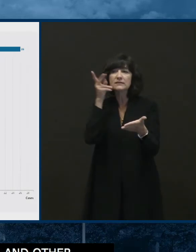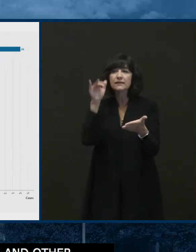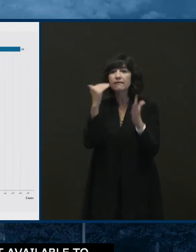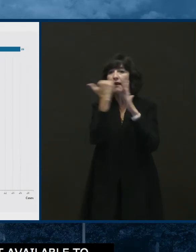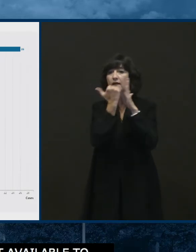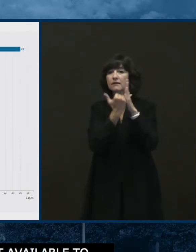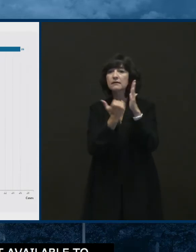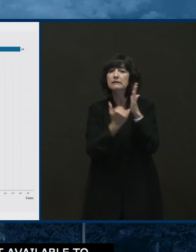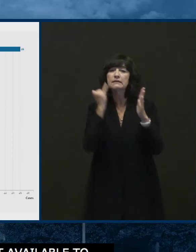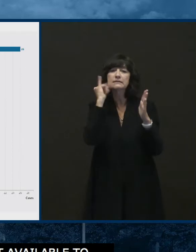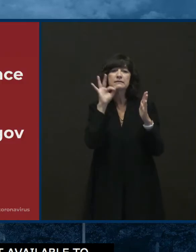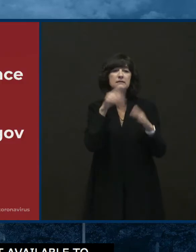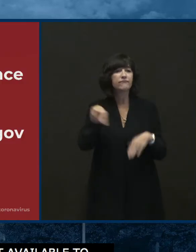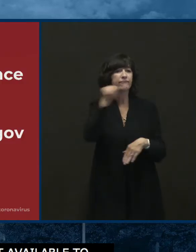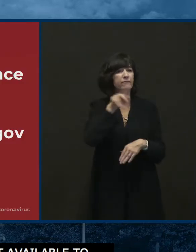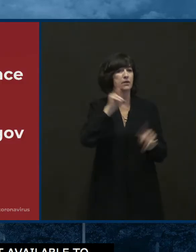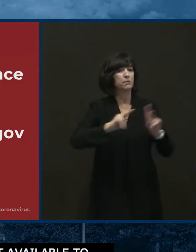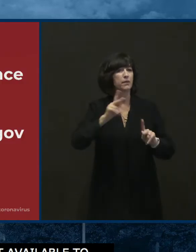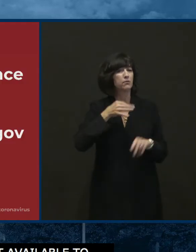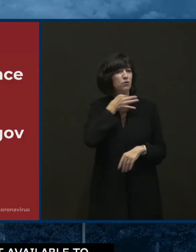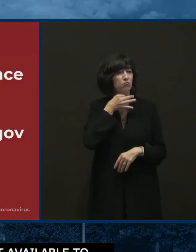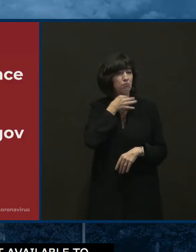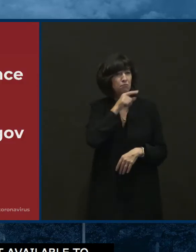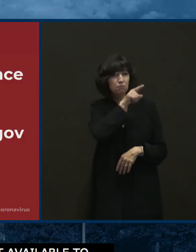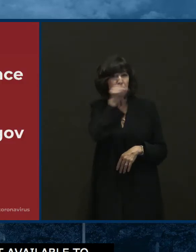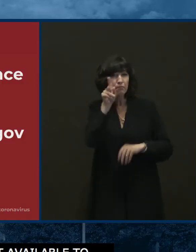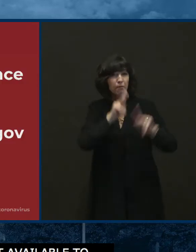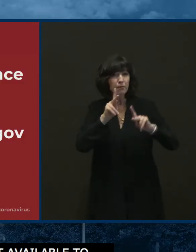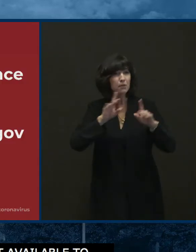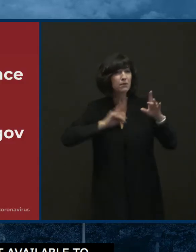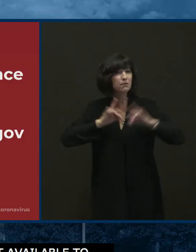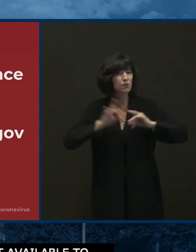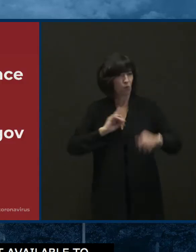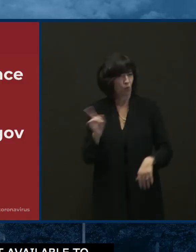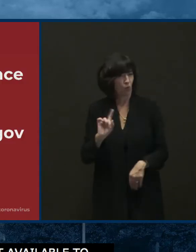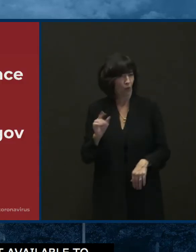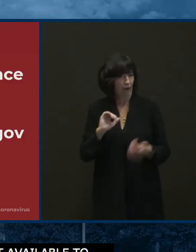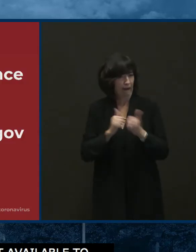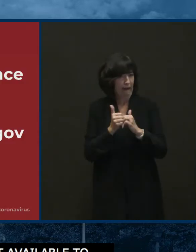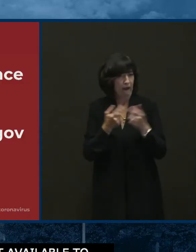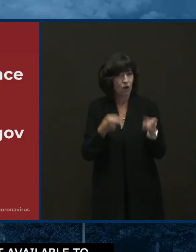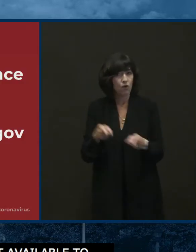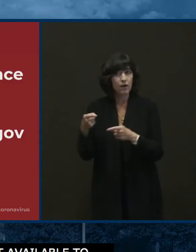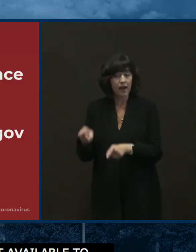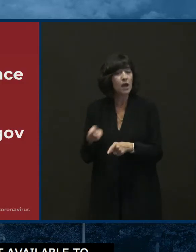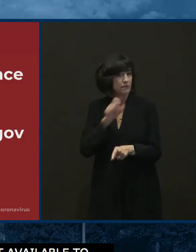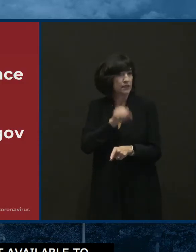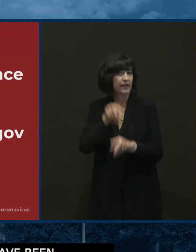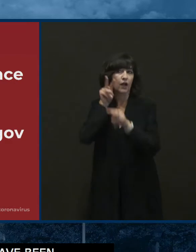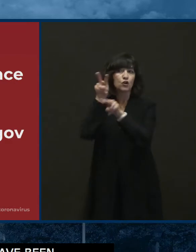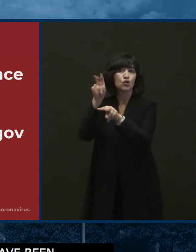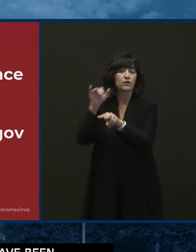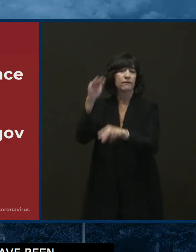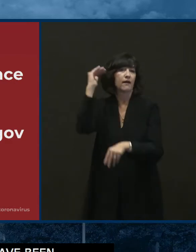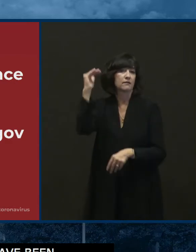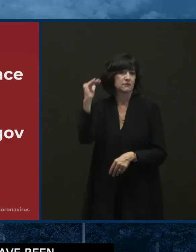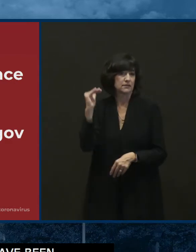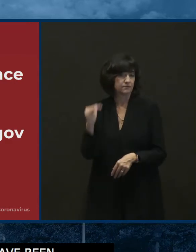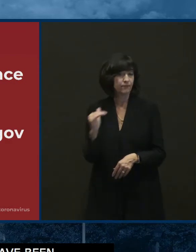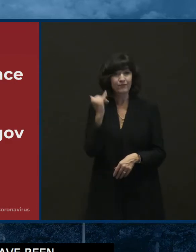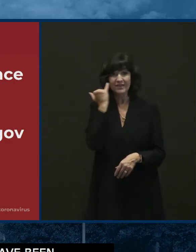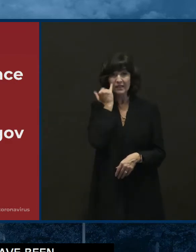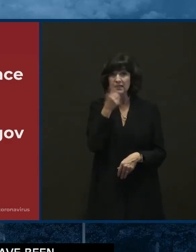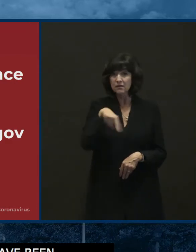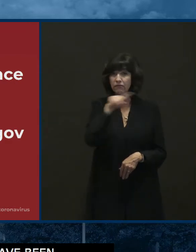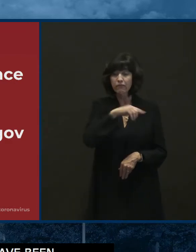been exposed. And certainly, again, we want to remind people that if you do have compliance concerns at